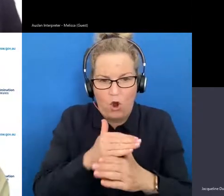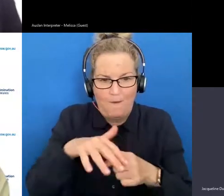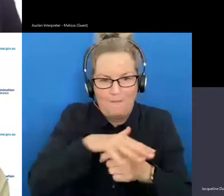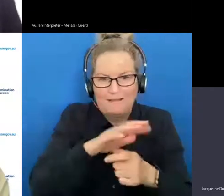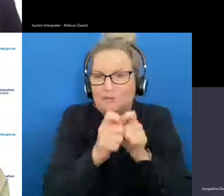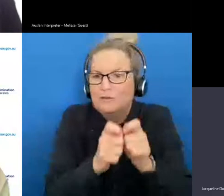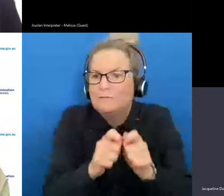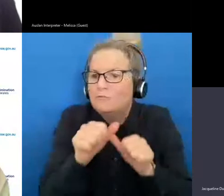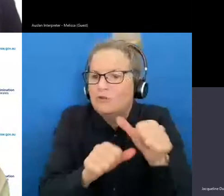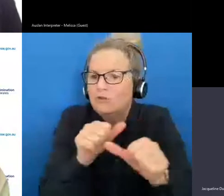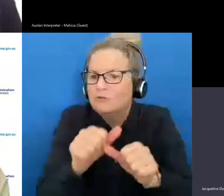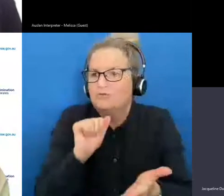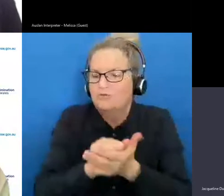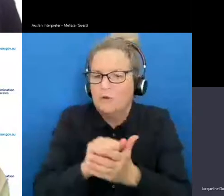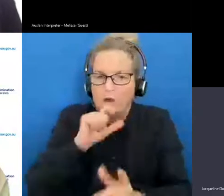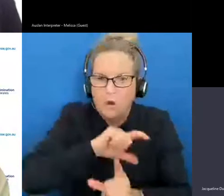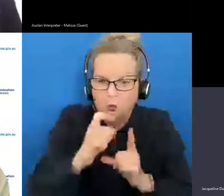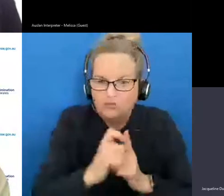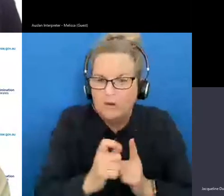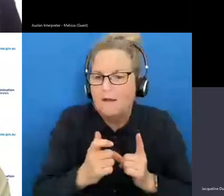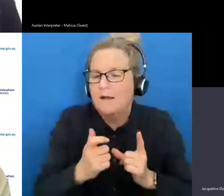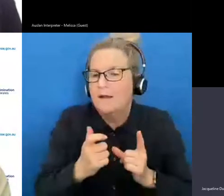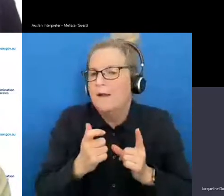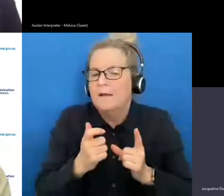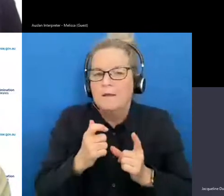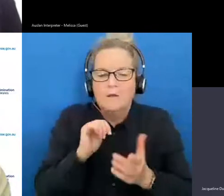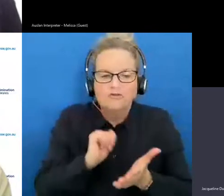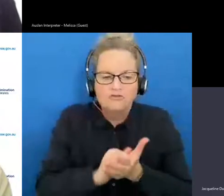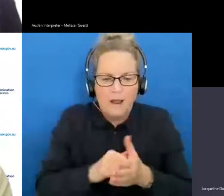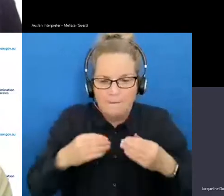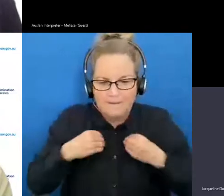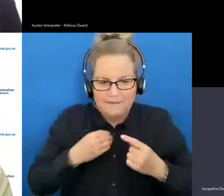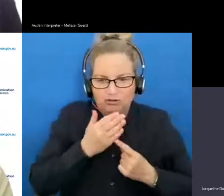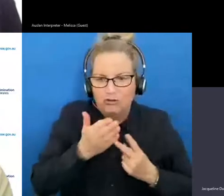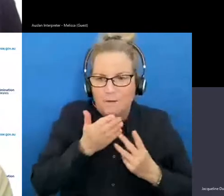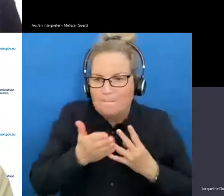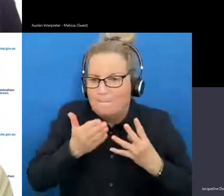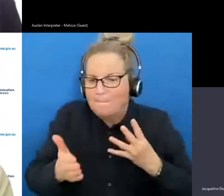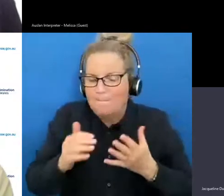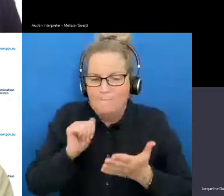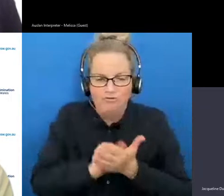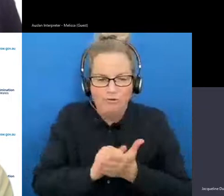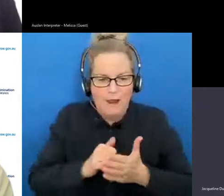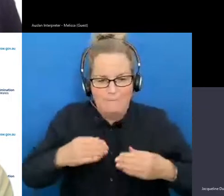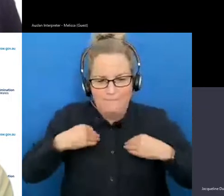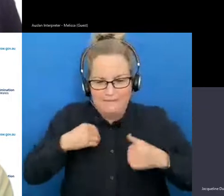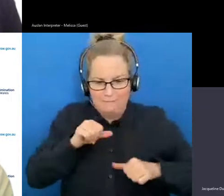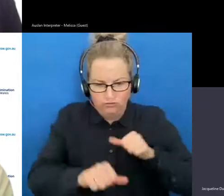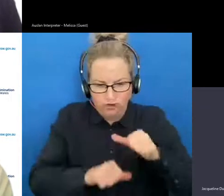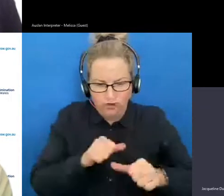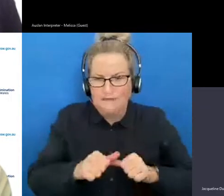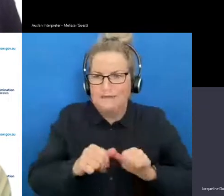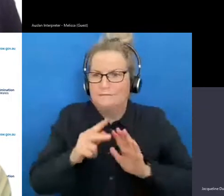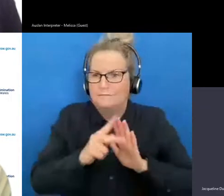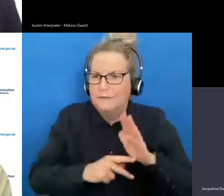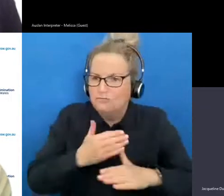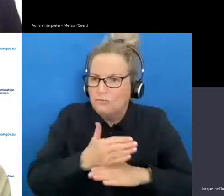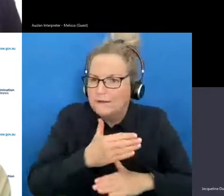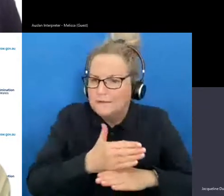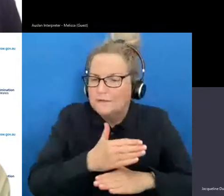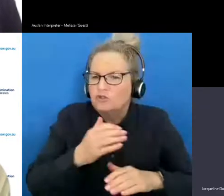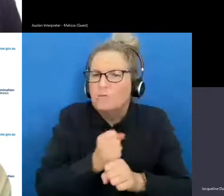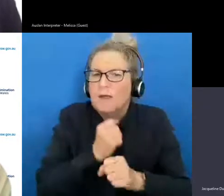processes, cultures, business streams, business processes and practices to ensure